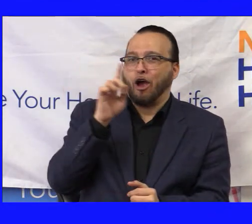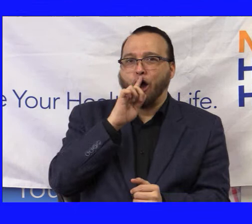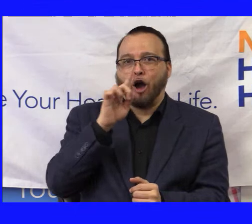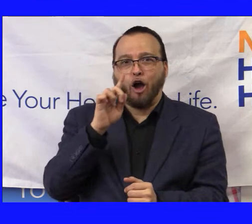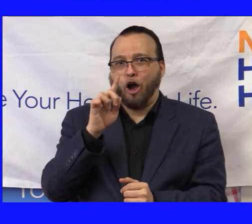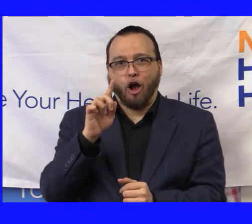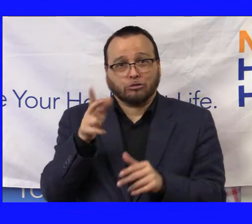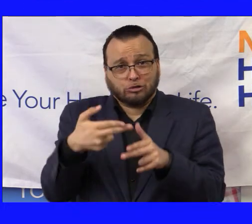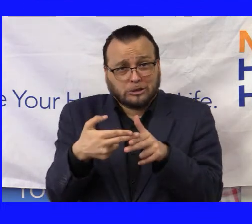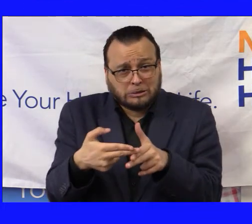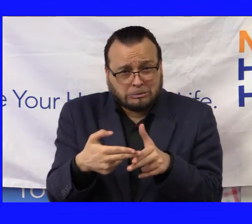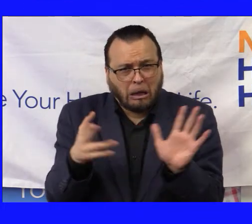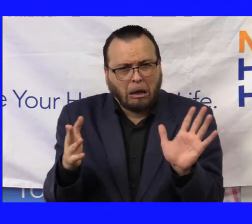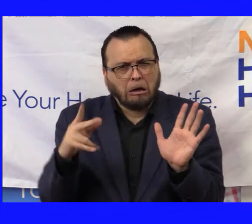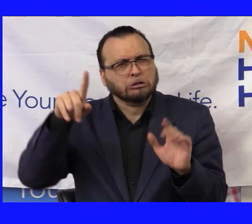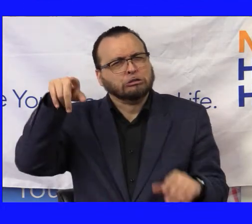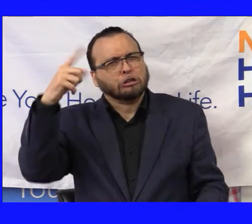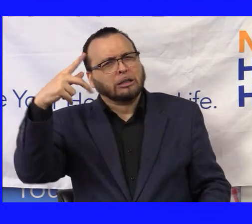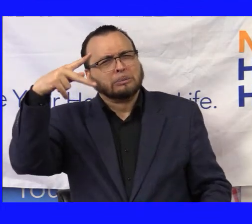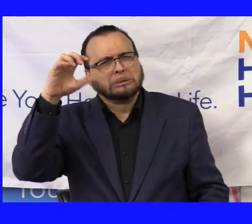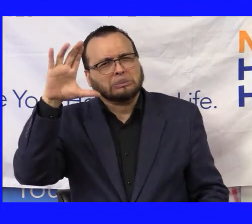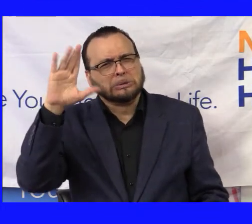the ambulatory and the primary care